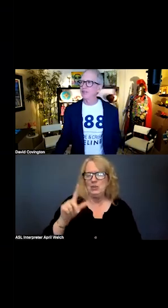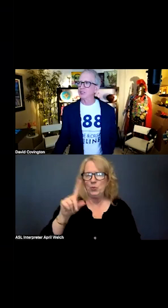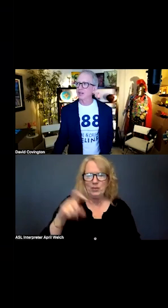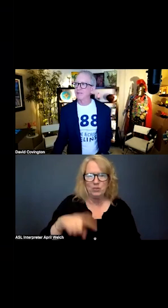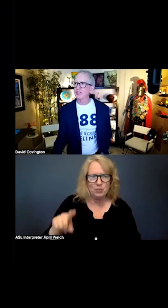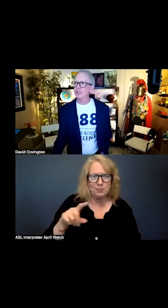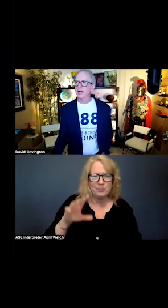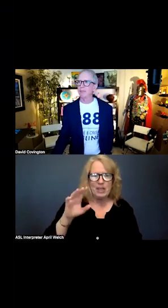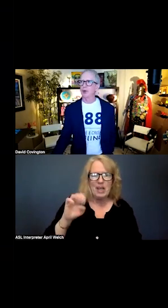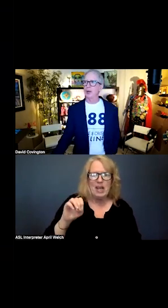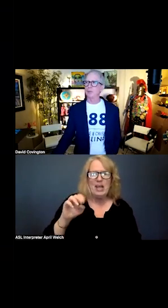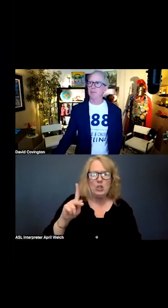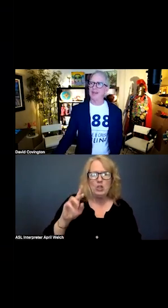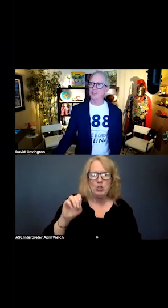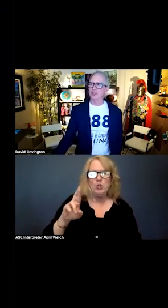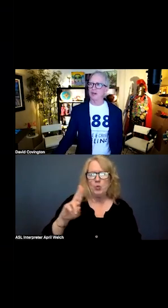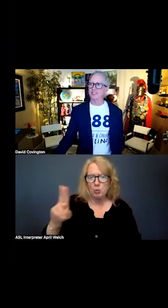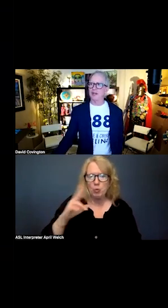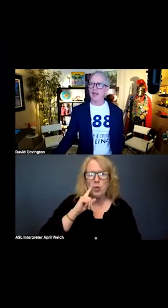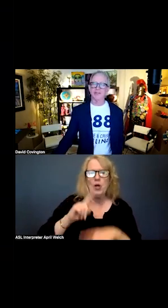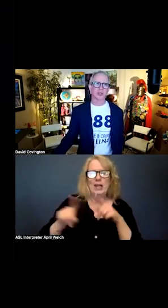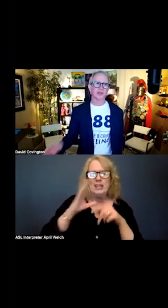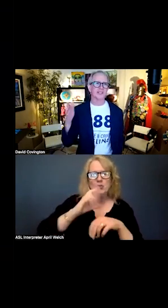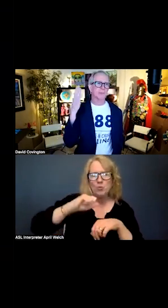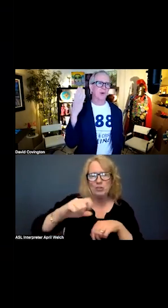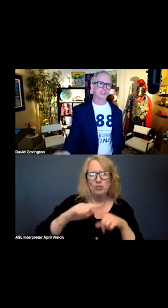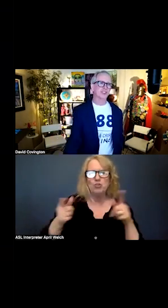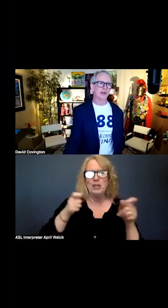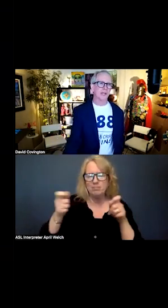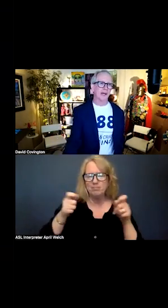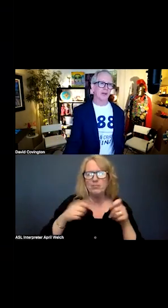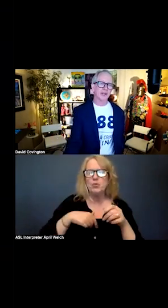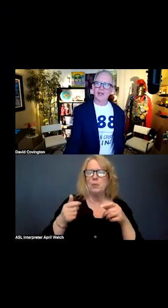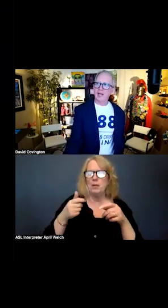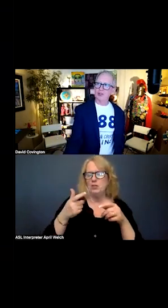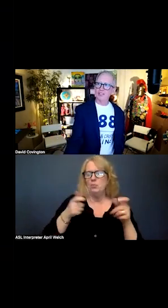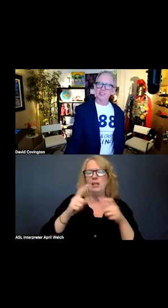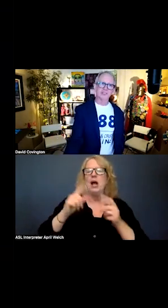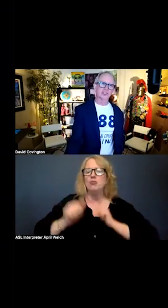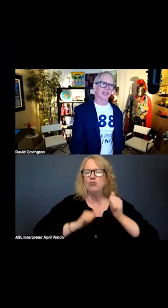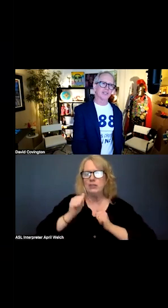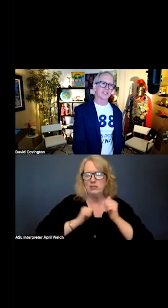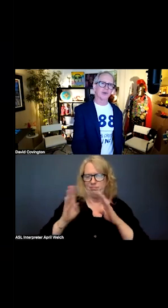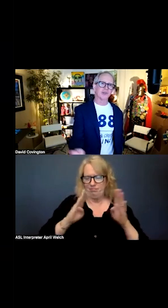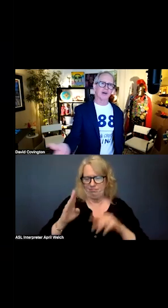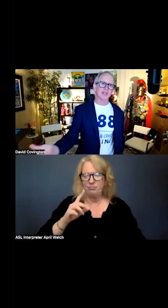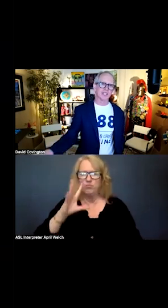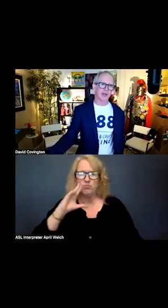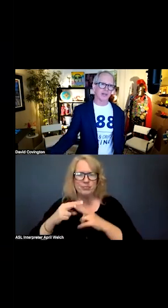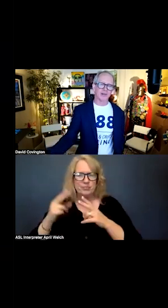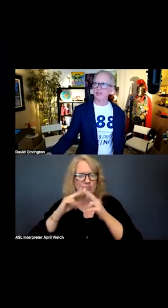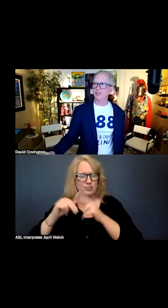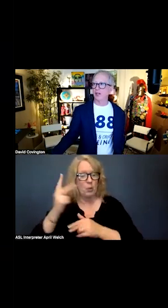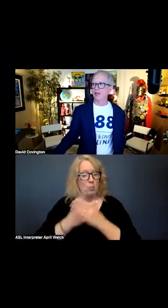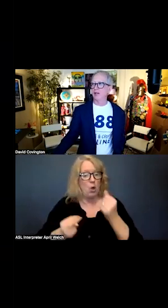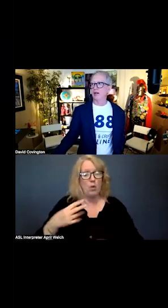is a restraint-free training program to manage aggressive behavior. So again, Margie's talking about a crisis facility that takes both involuntary